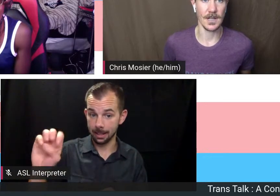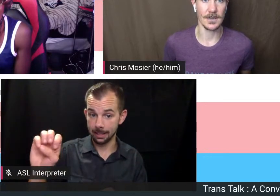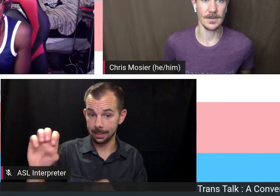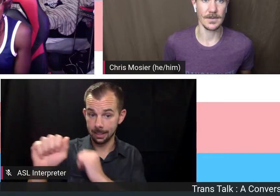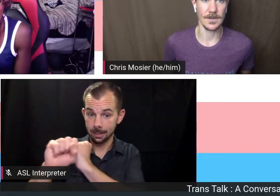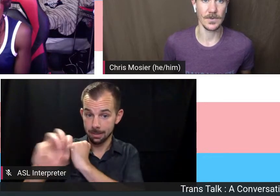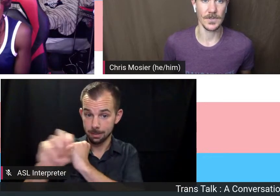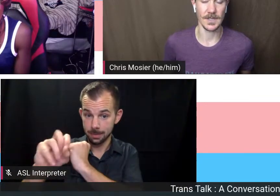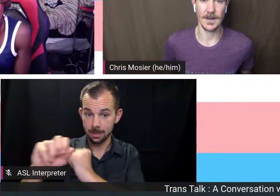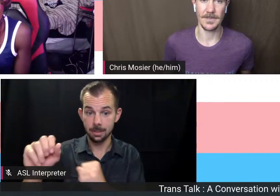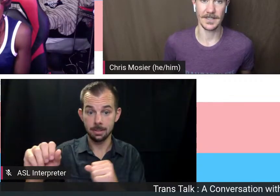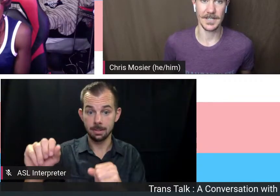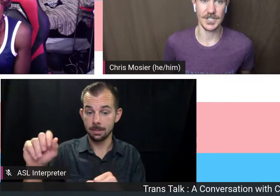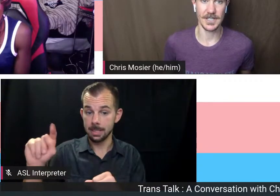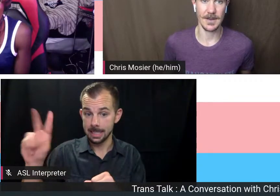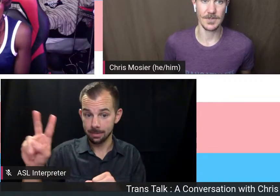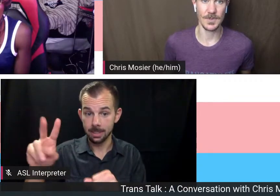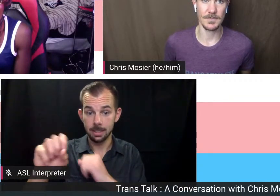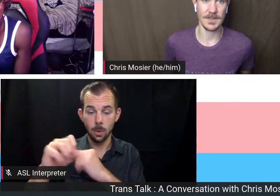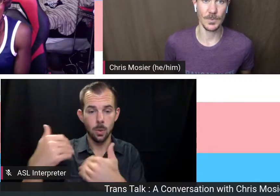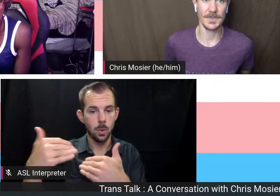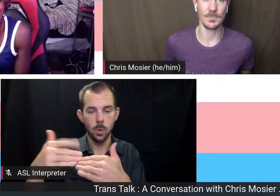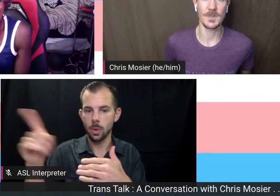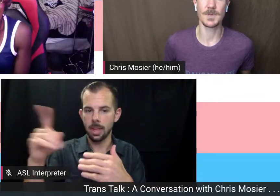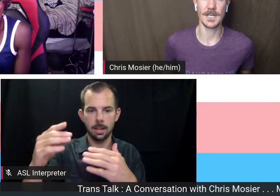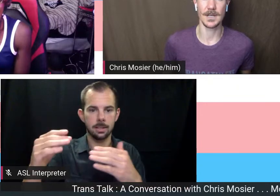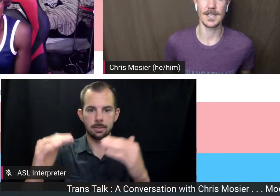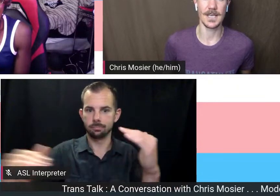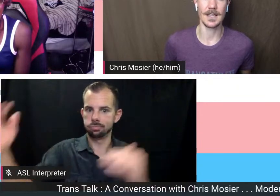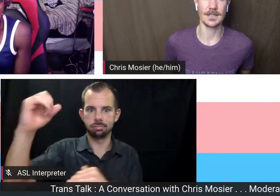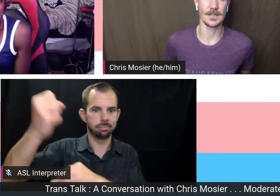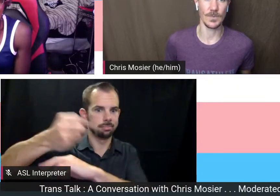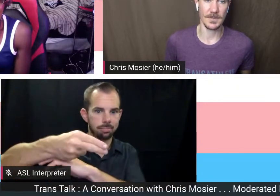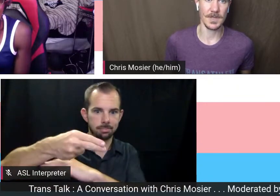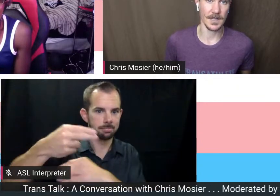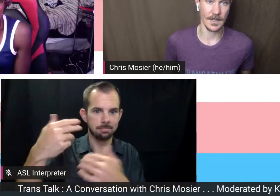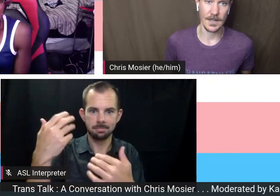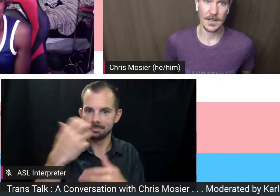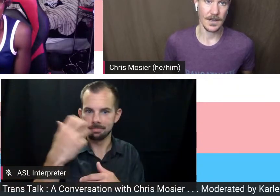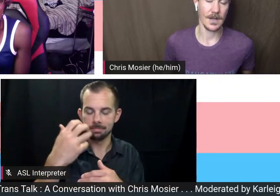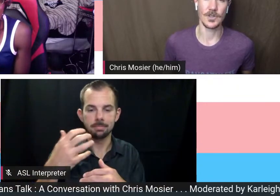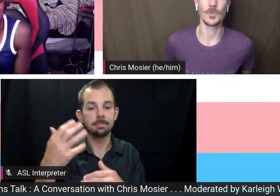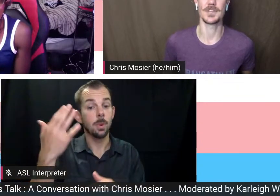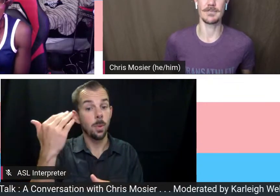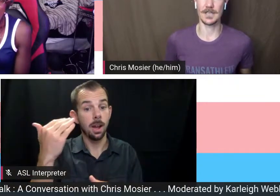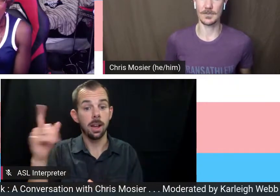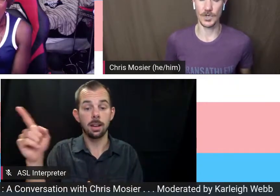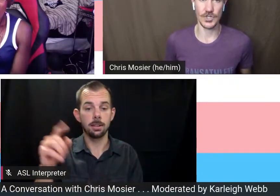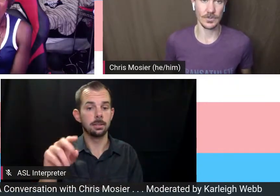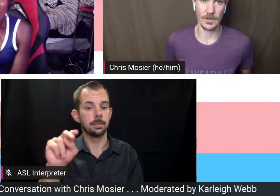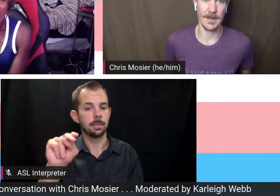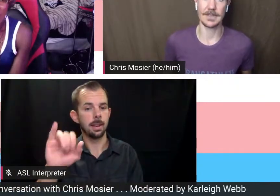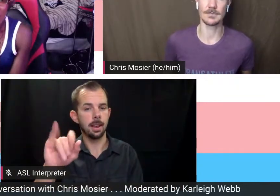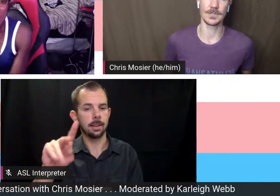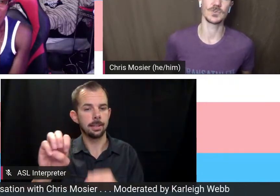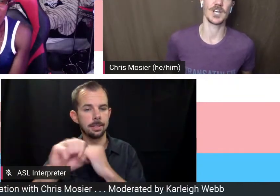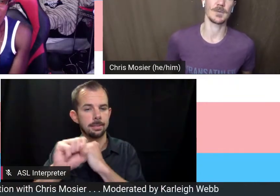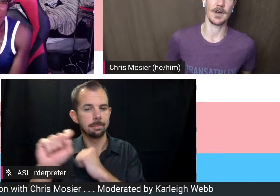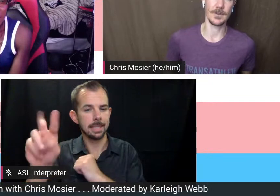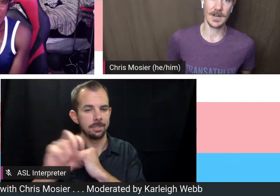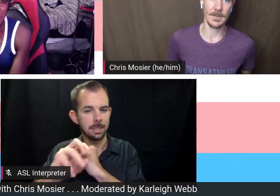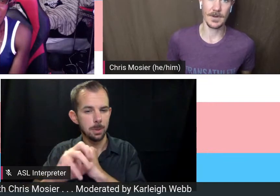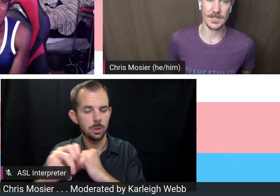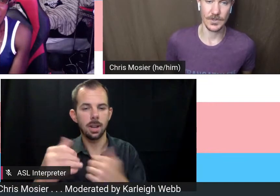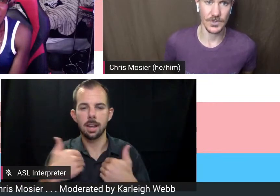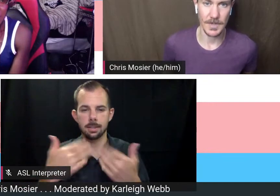validation, and you know, there's a lot of validation that comes with being a Nike athlete, with being, you know, with having a commercial or having the blue check